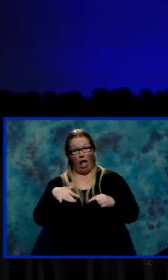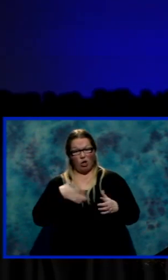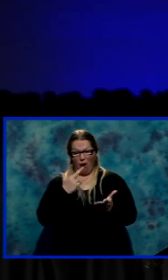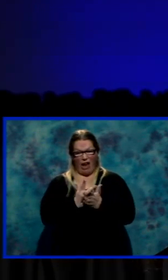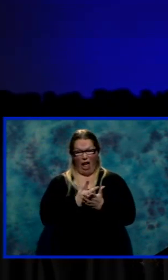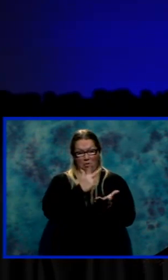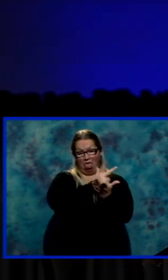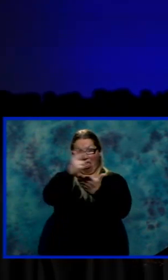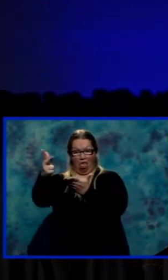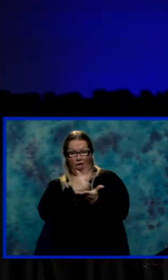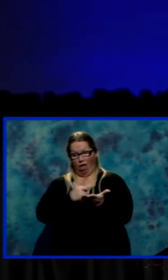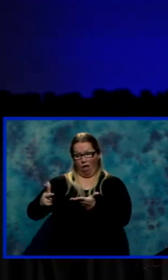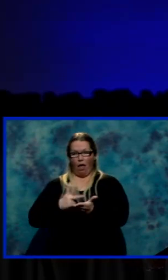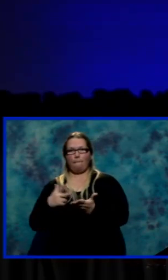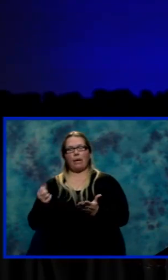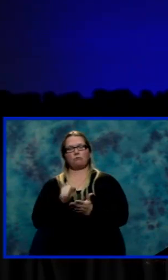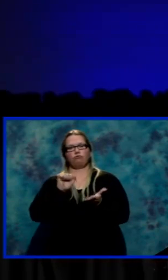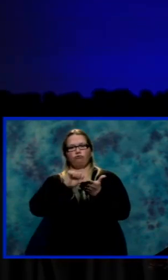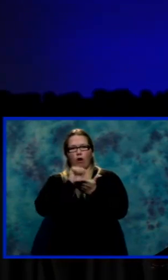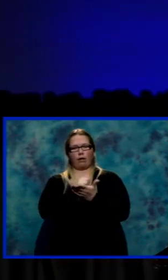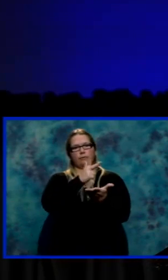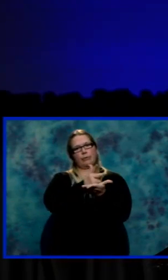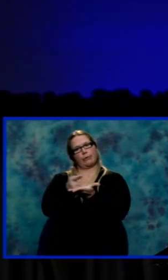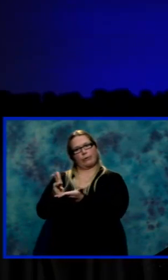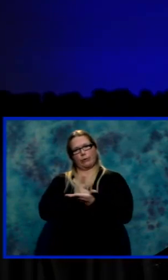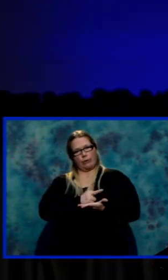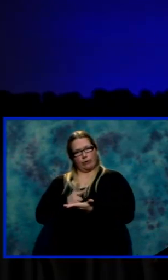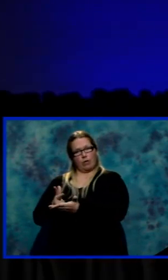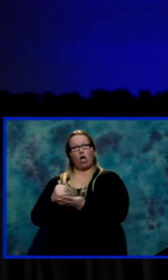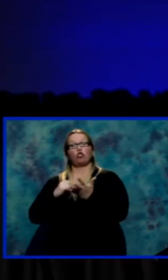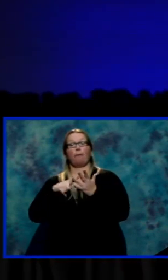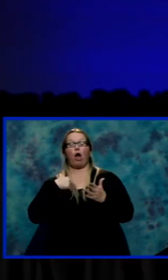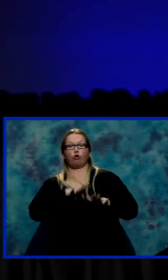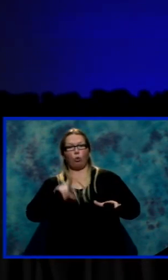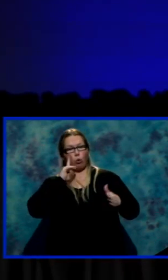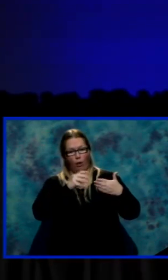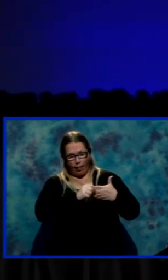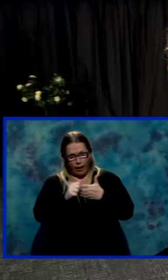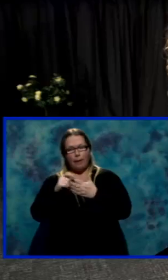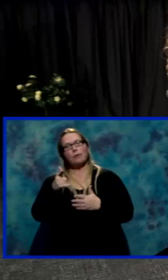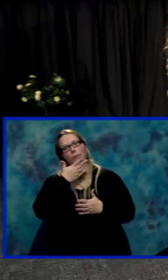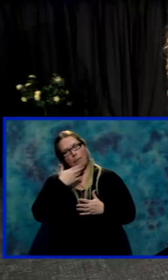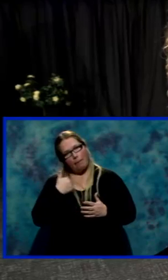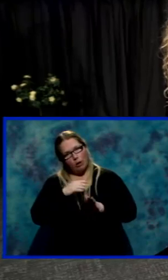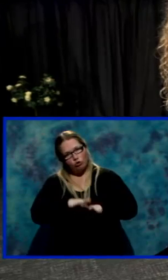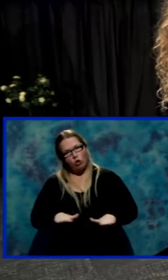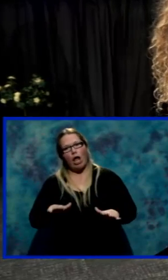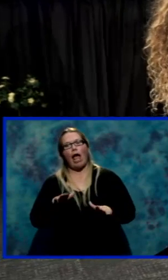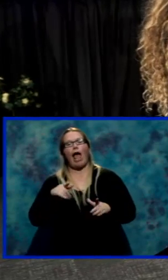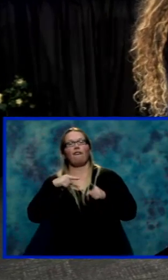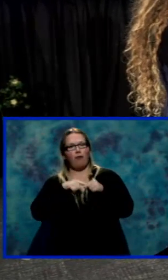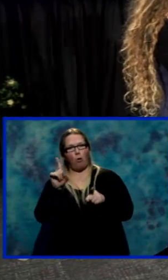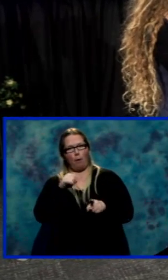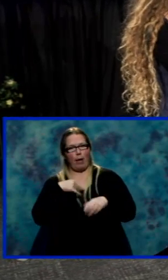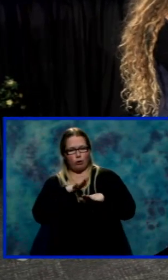everywhere. It's going to be orderly. So my kids will direct you and please be nice to them. And do what they tell you to